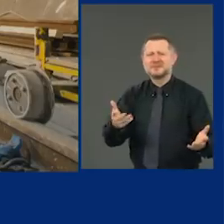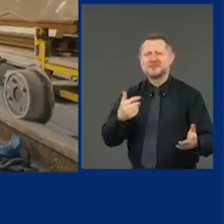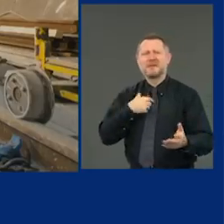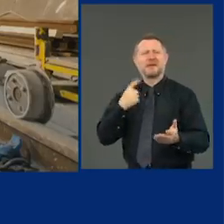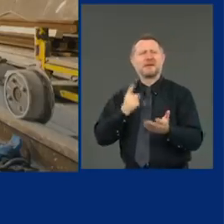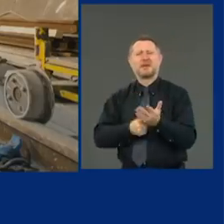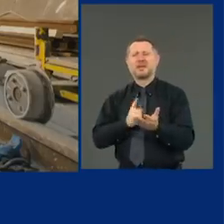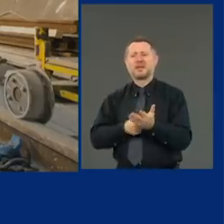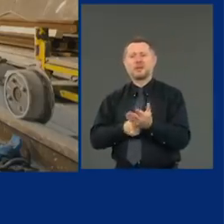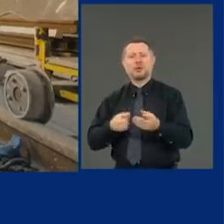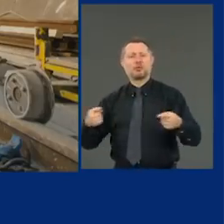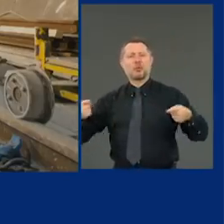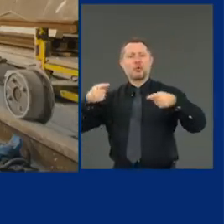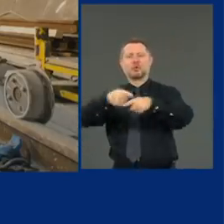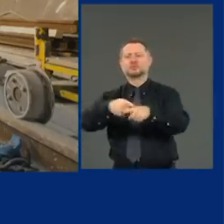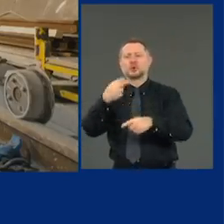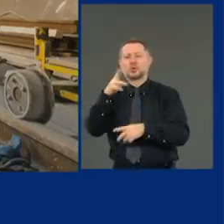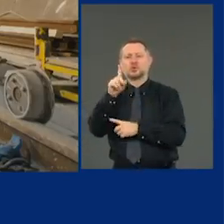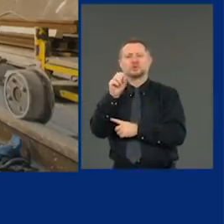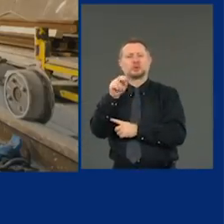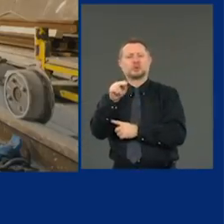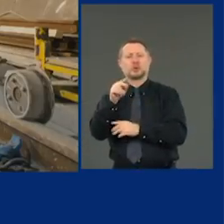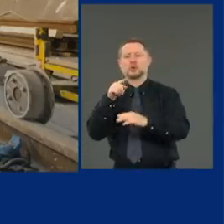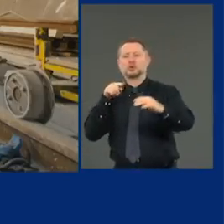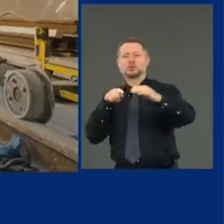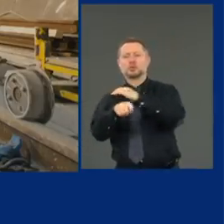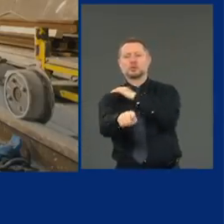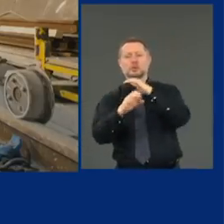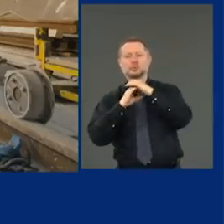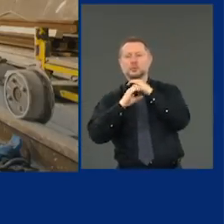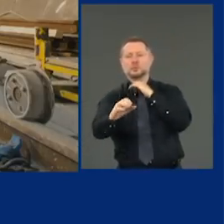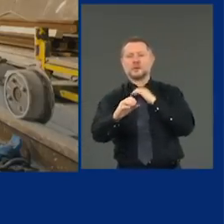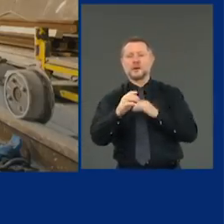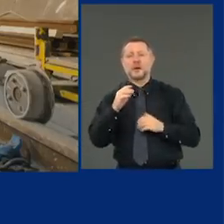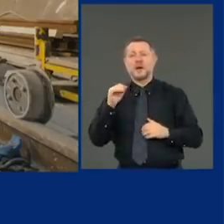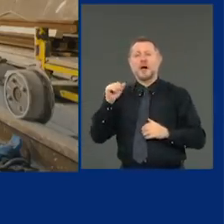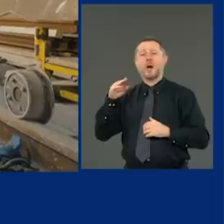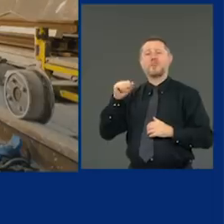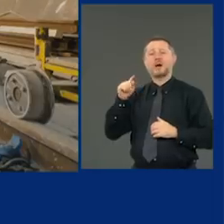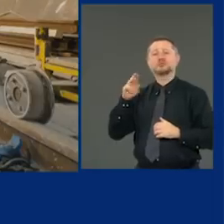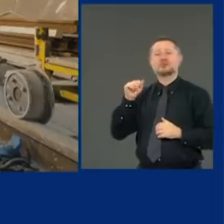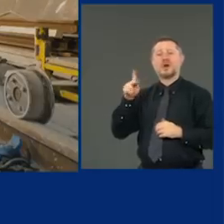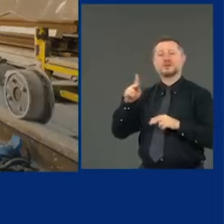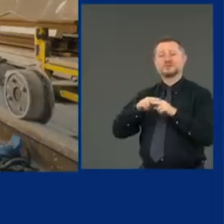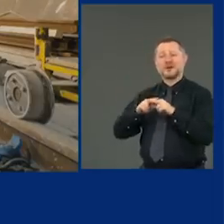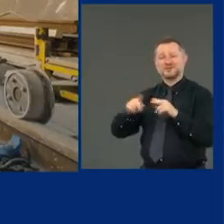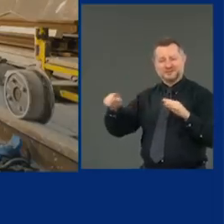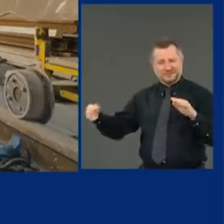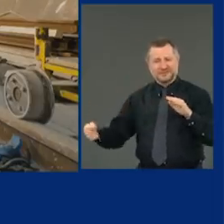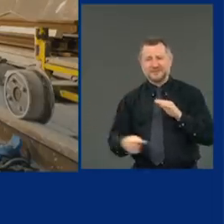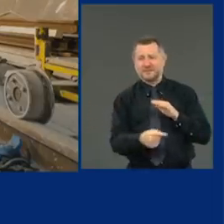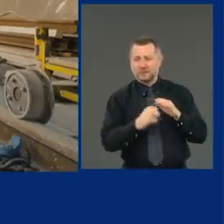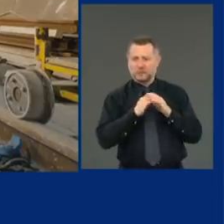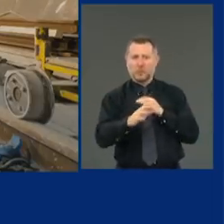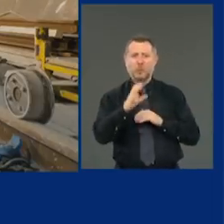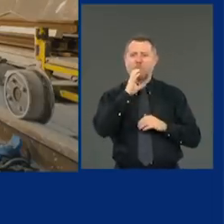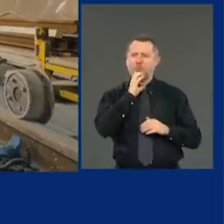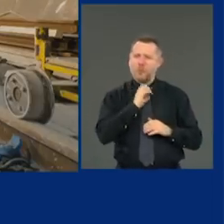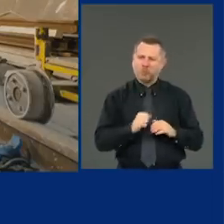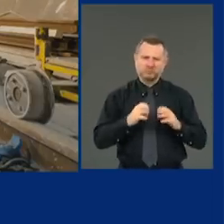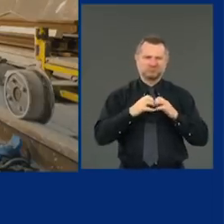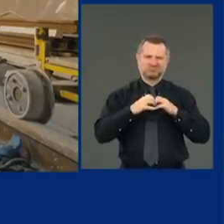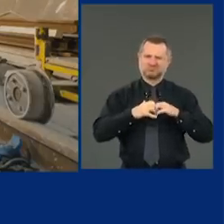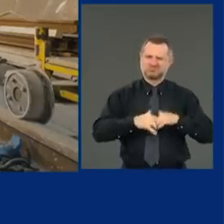the Amtrak trains come through, that are old and that are crumbling, and that if they become a problem, you'll